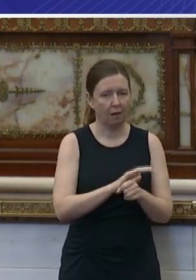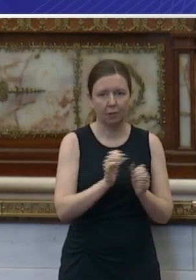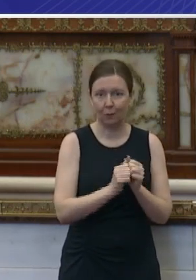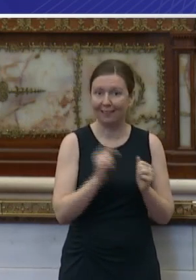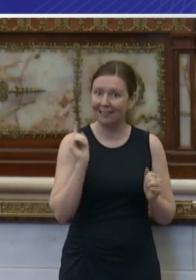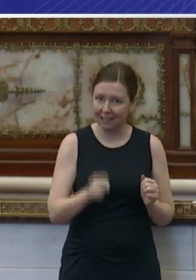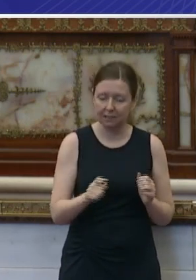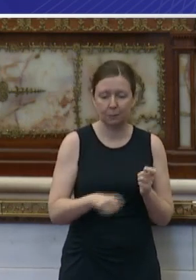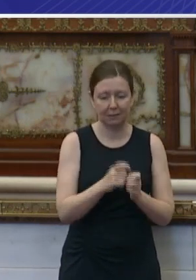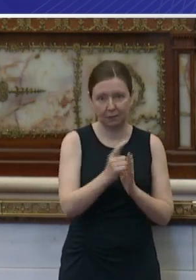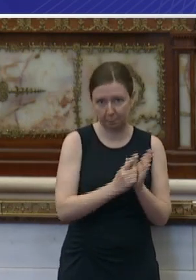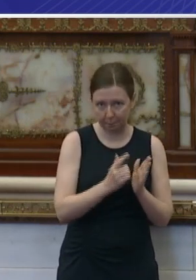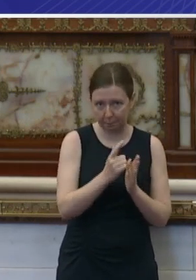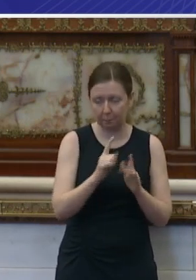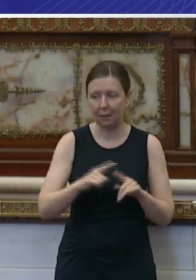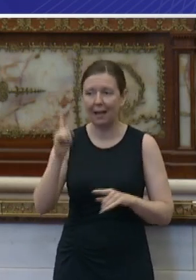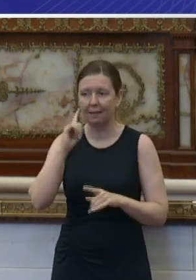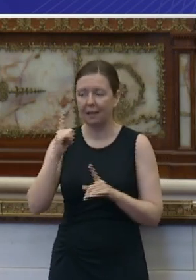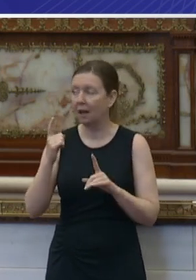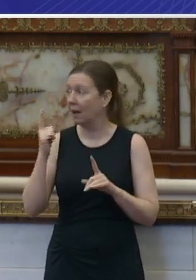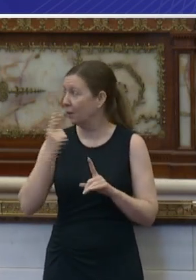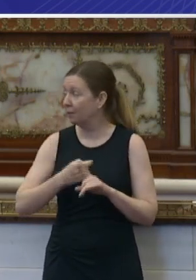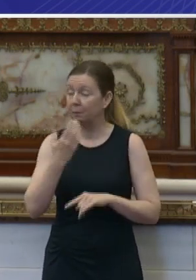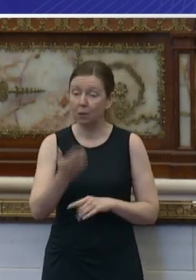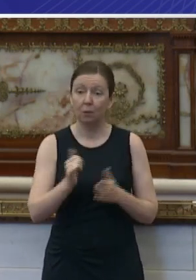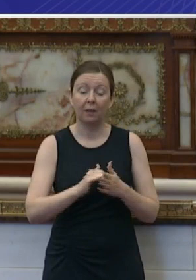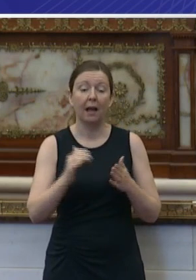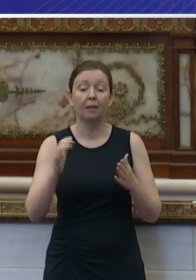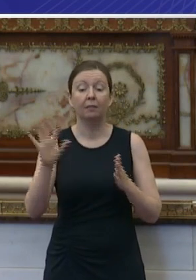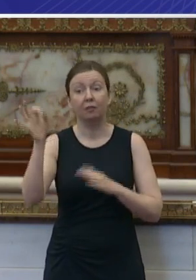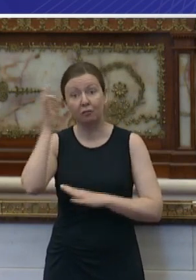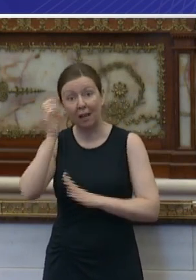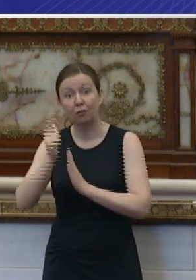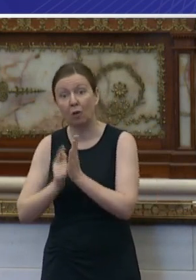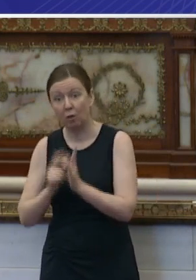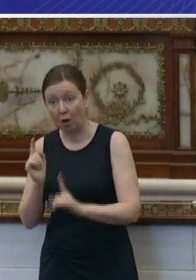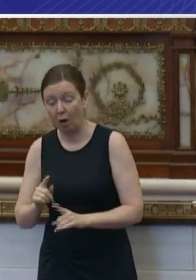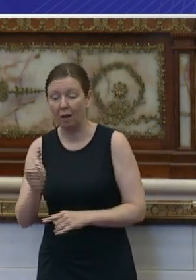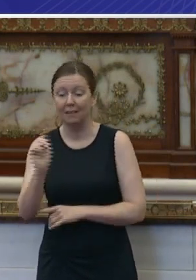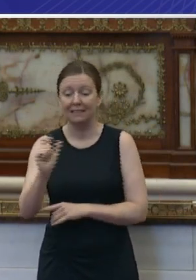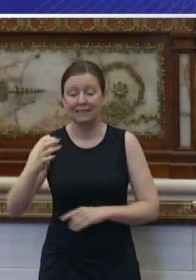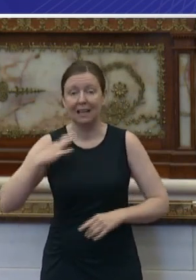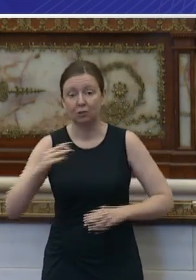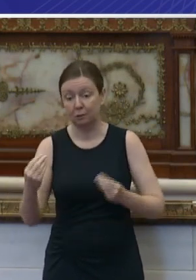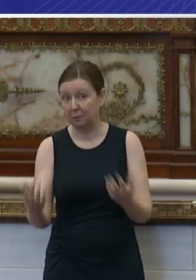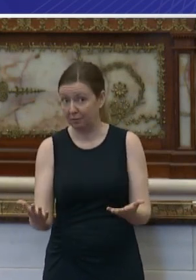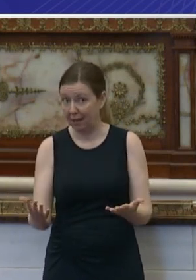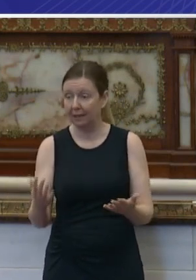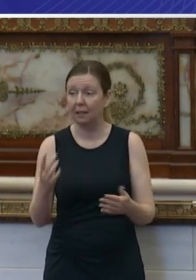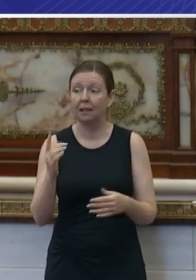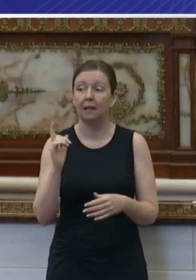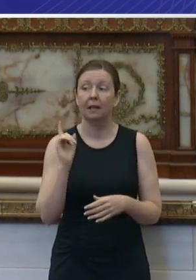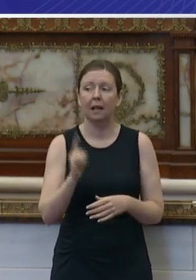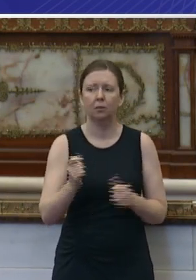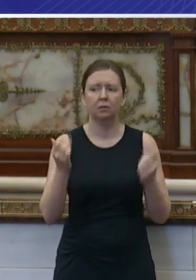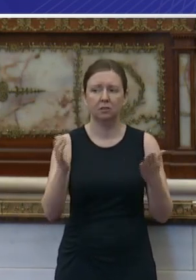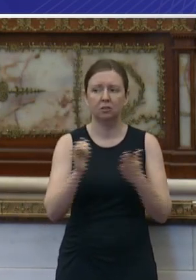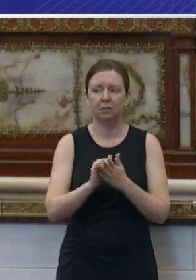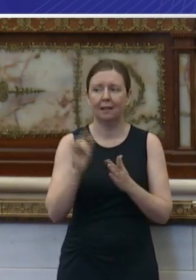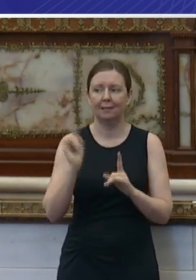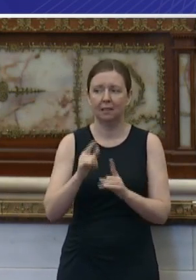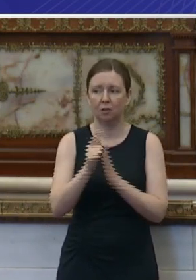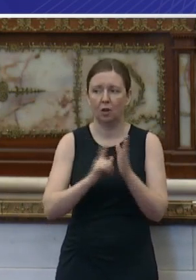this legislation. But I think what I heard from you is that under the federal law, tax credits are provided, and you're suggesting that